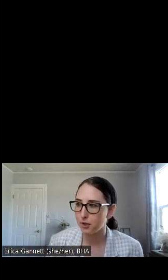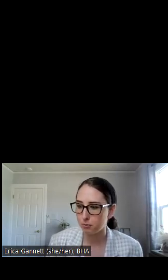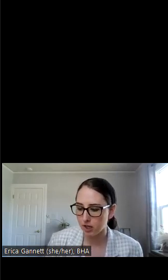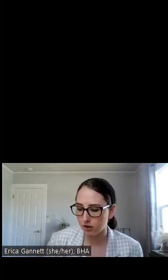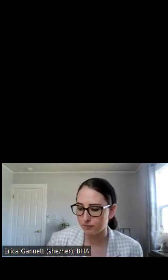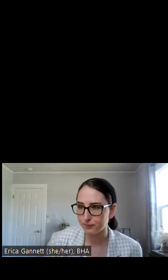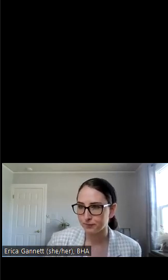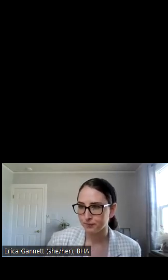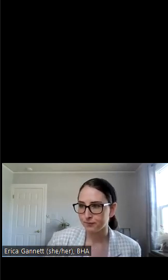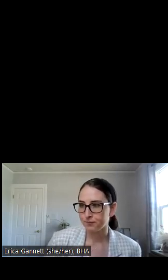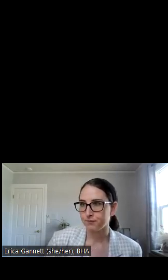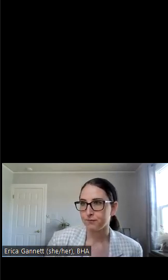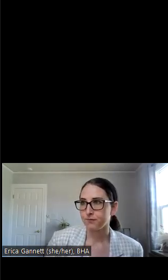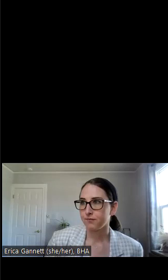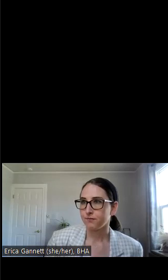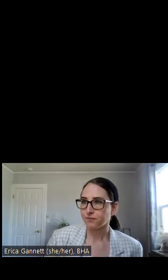our YouTube channel.